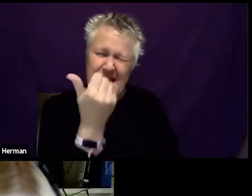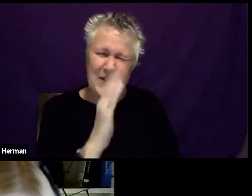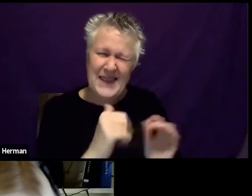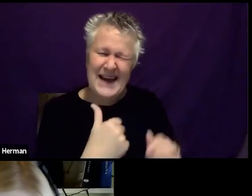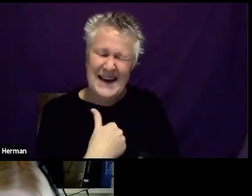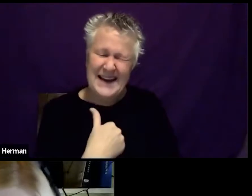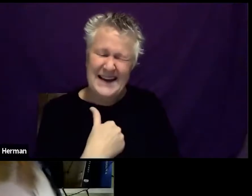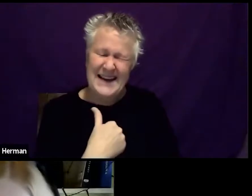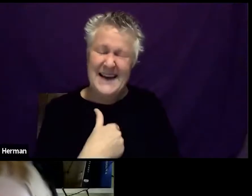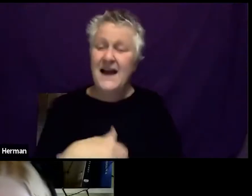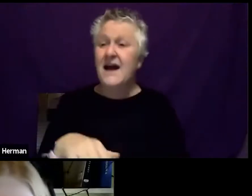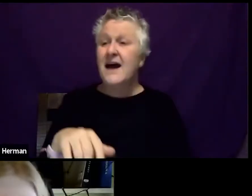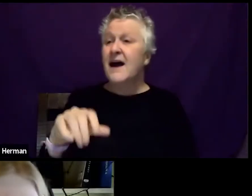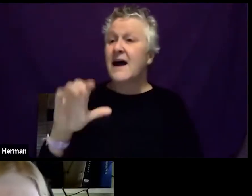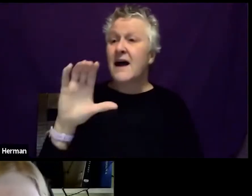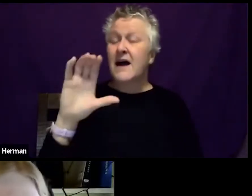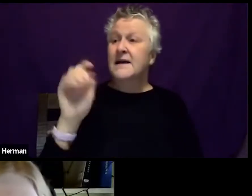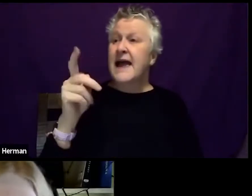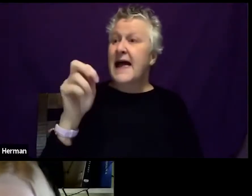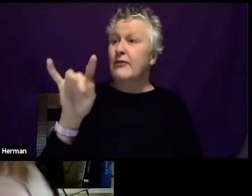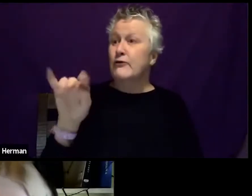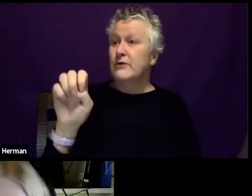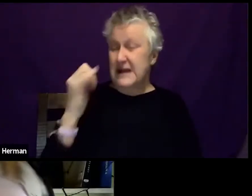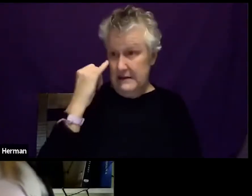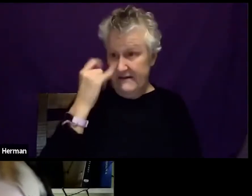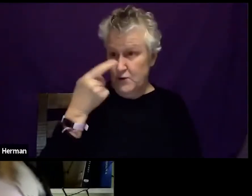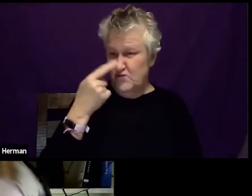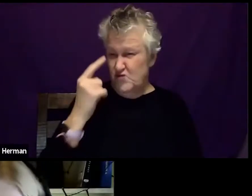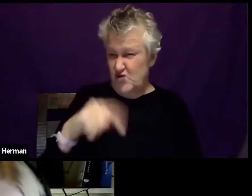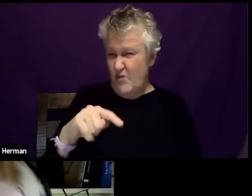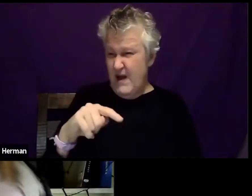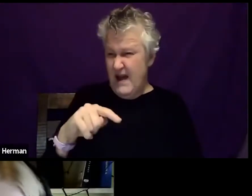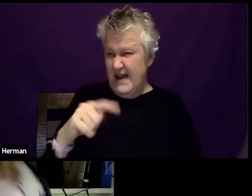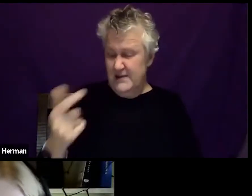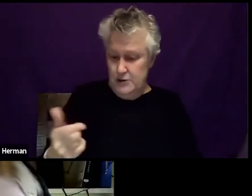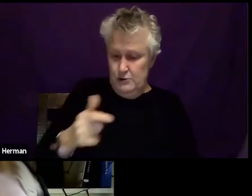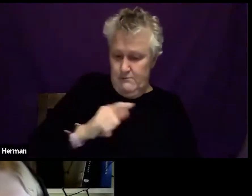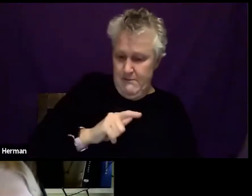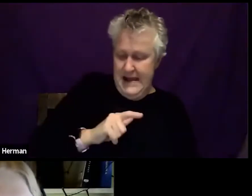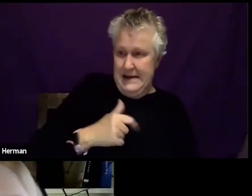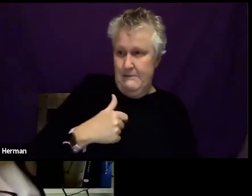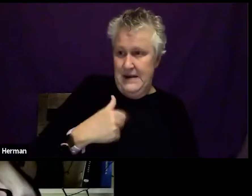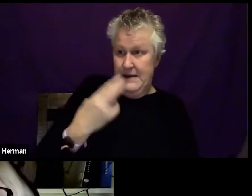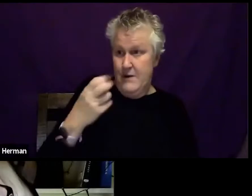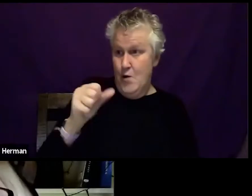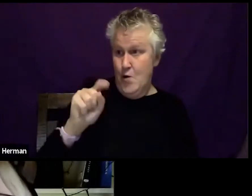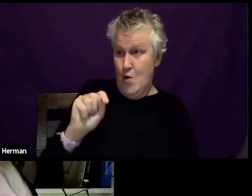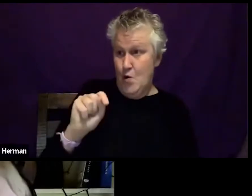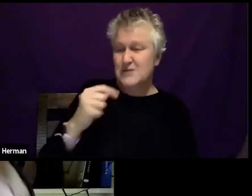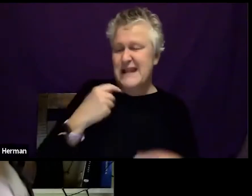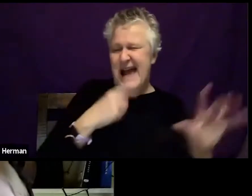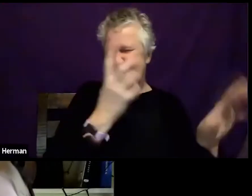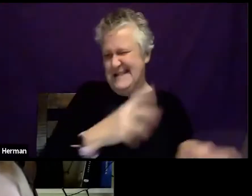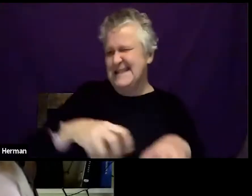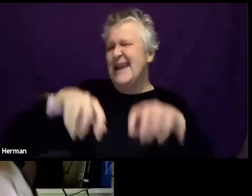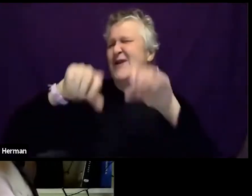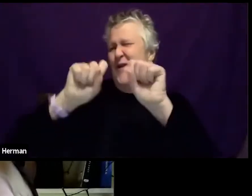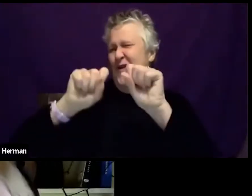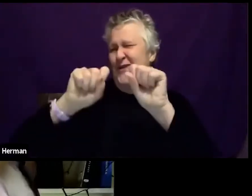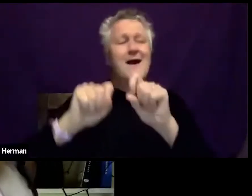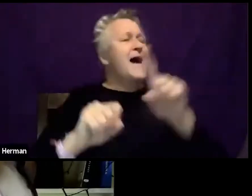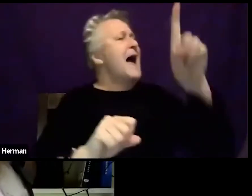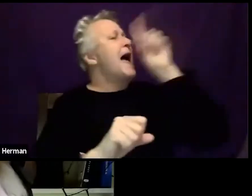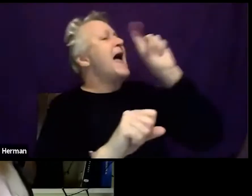Catherine, if you are able to make me the host, Absolutely. I can And take with over from great here. pleasure.